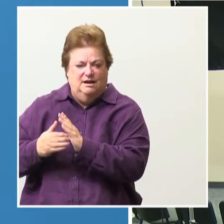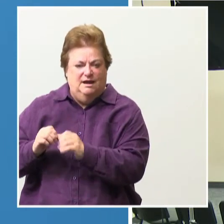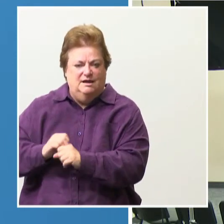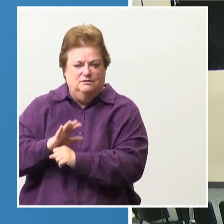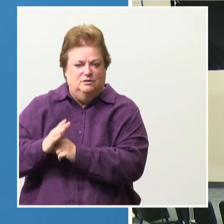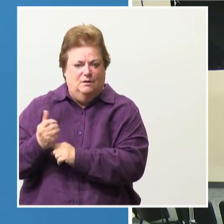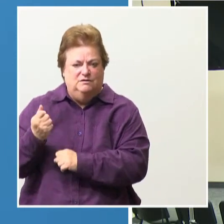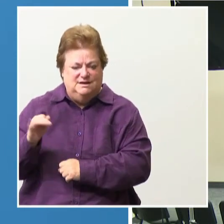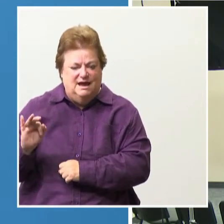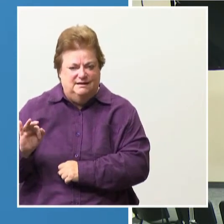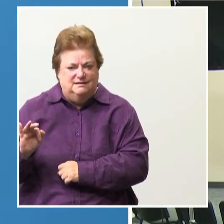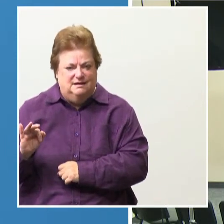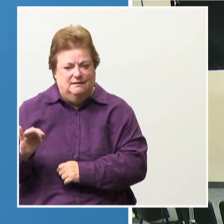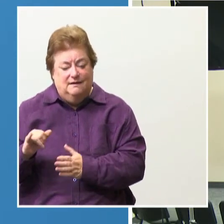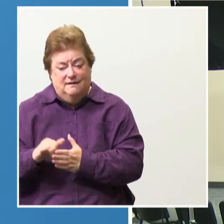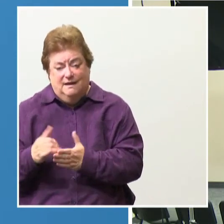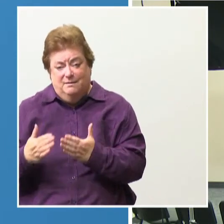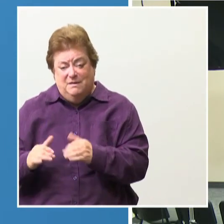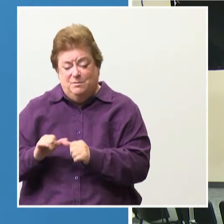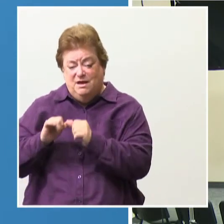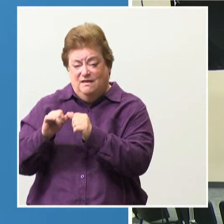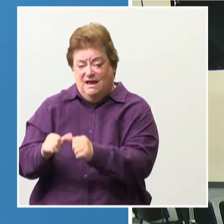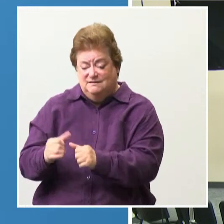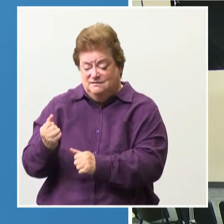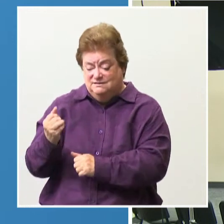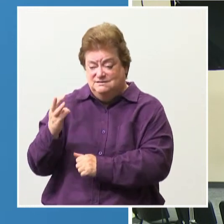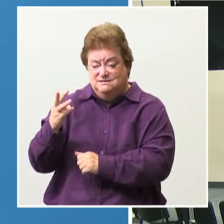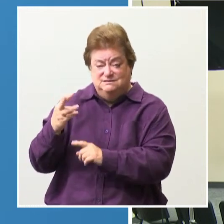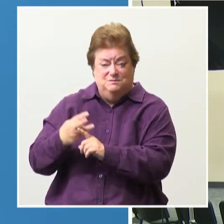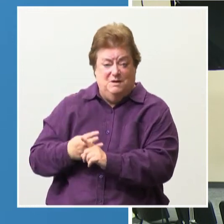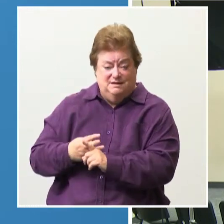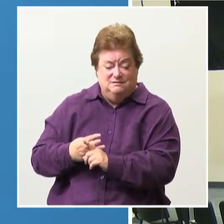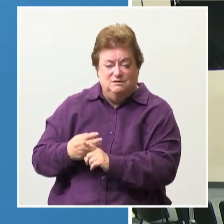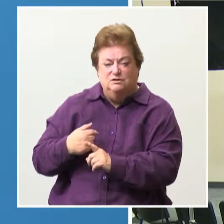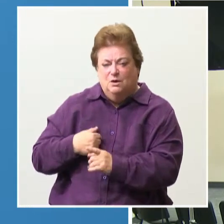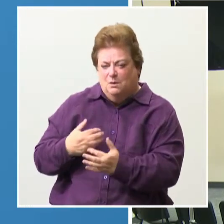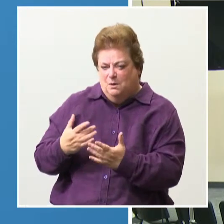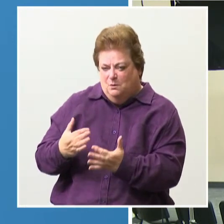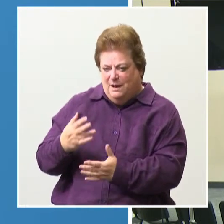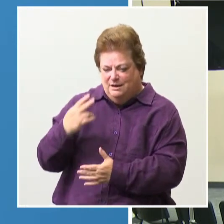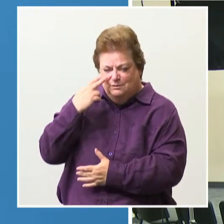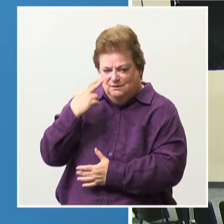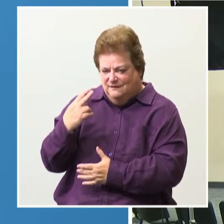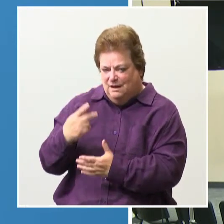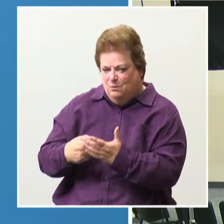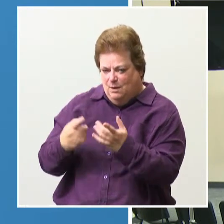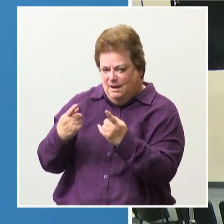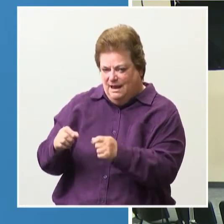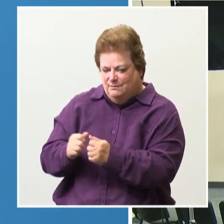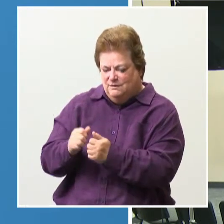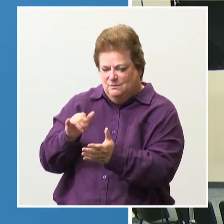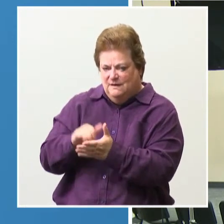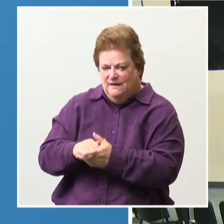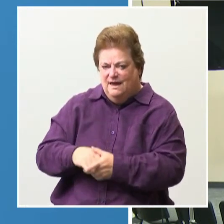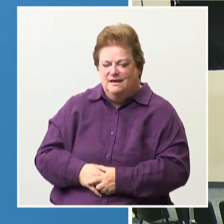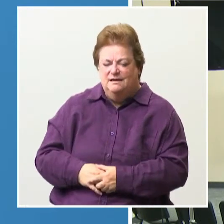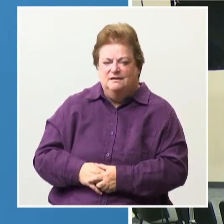COVID-19, and that may last for up to 6 months. So we'll have to see what the final EUA is on that. So those are